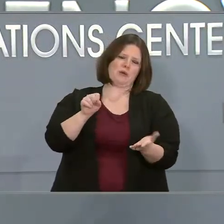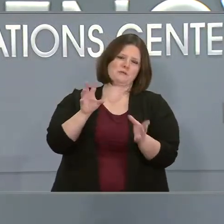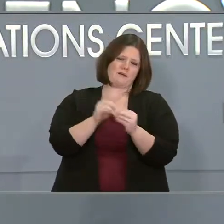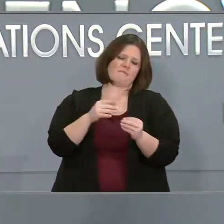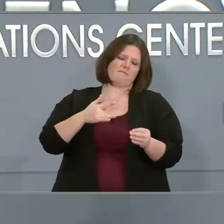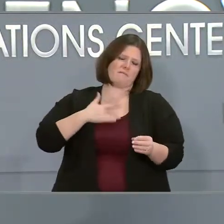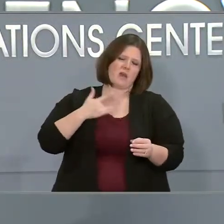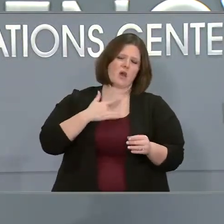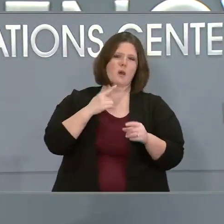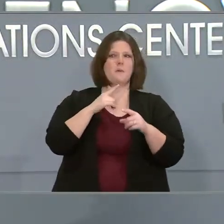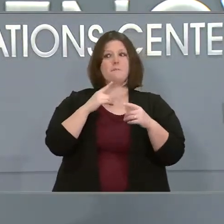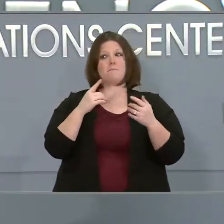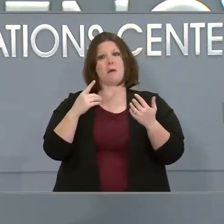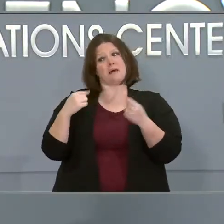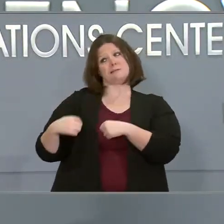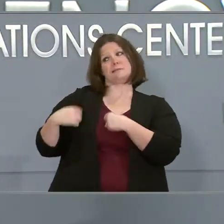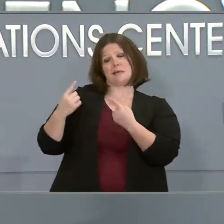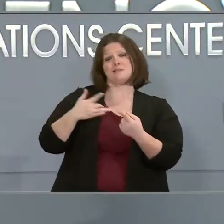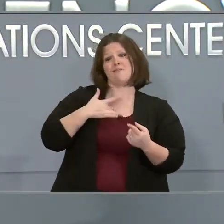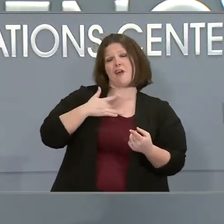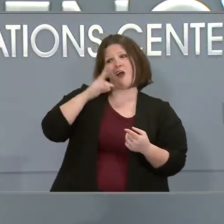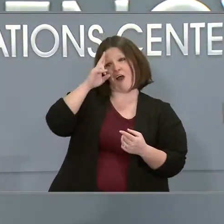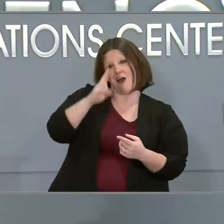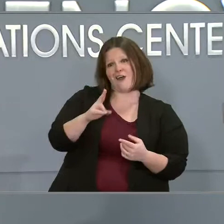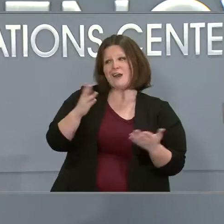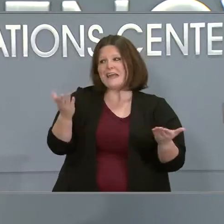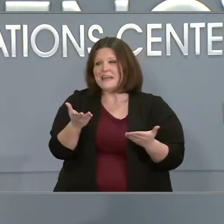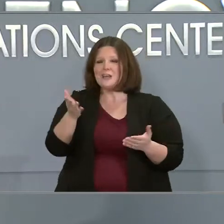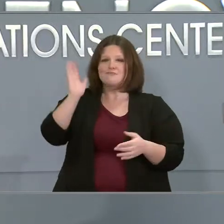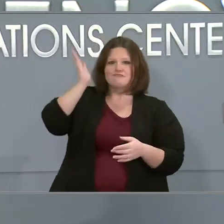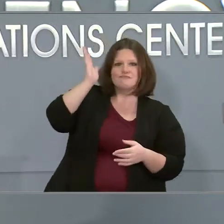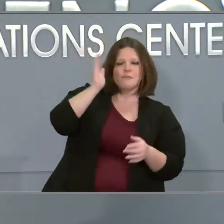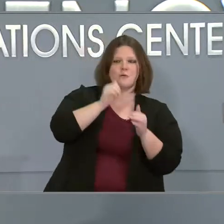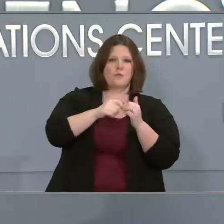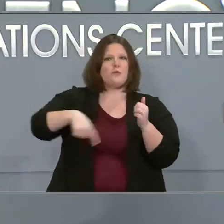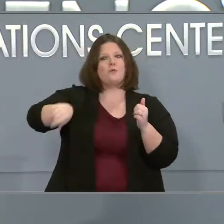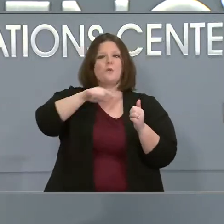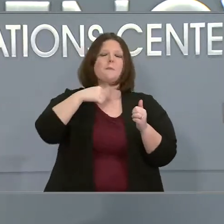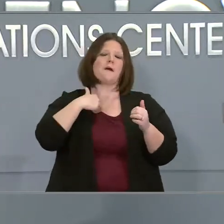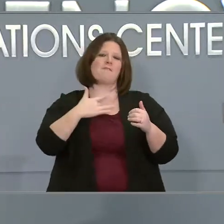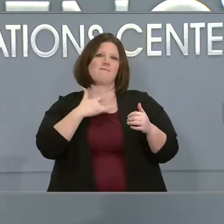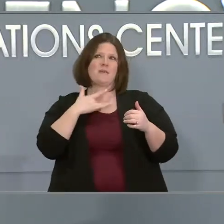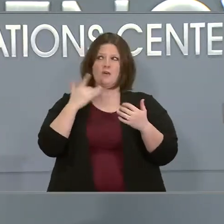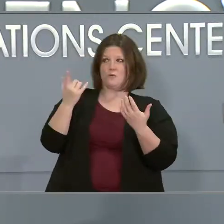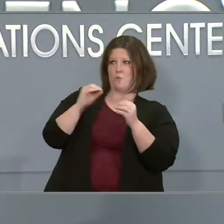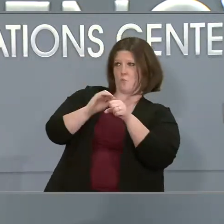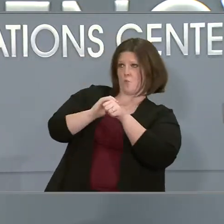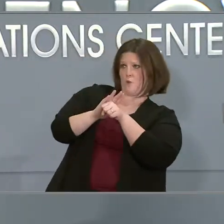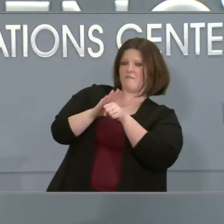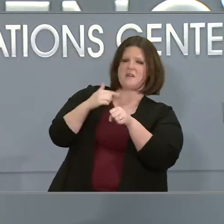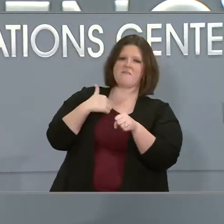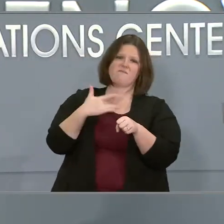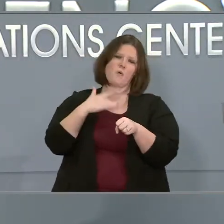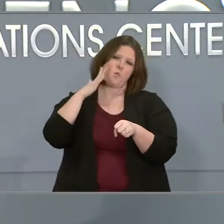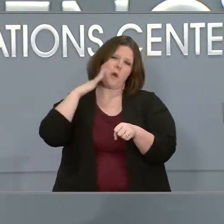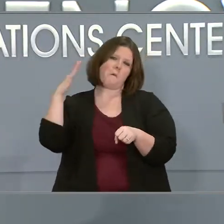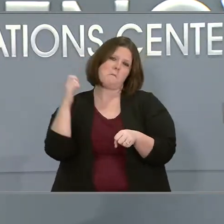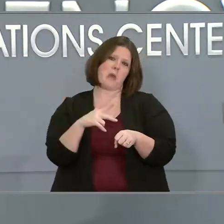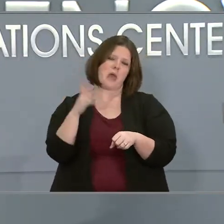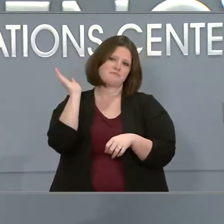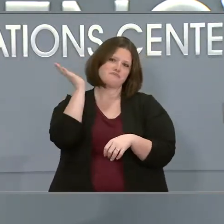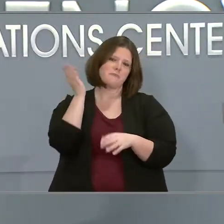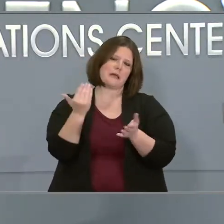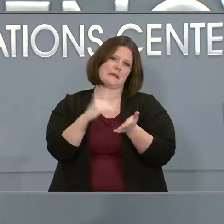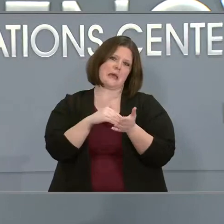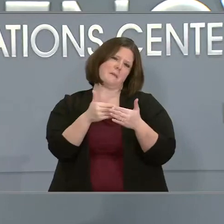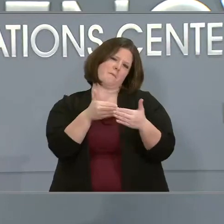has been an honor and a privilege. But I imagine with the evolving situation that we may be back for updates. I know, Jonah,